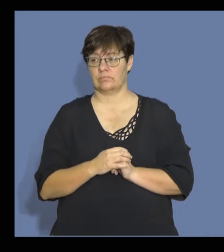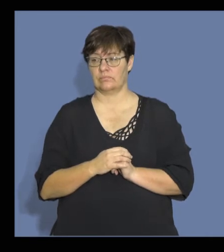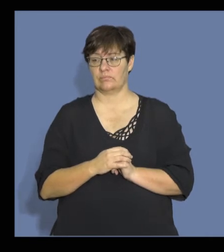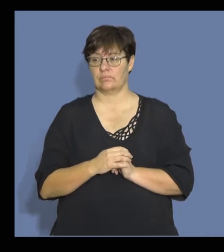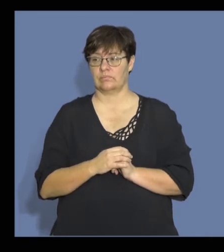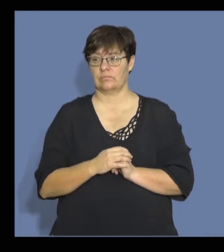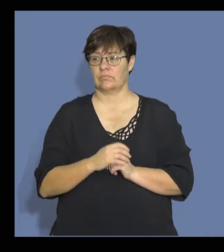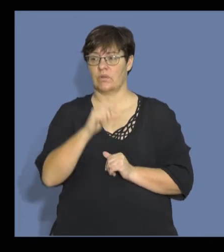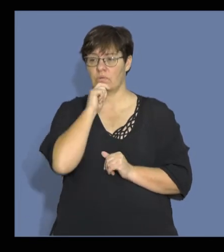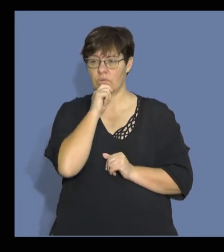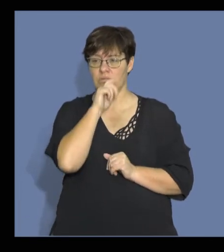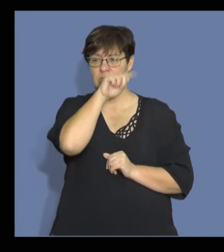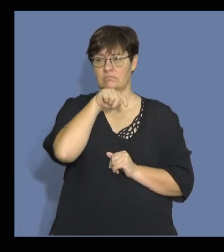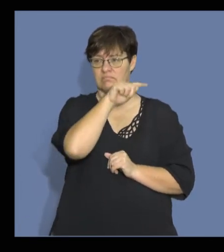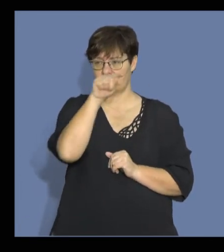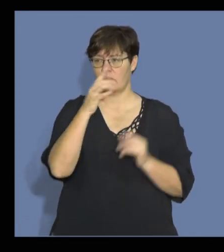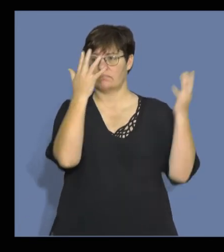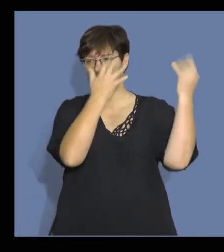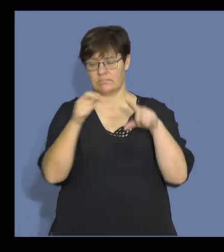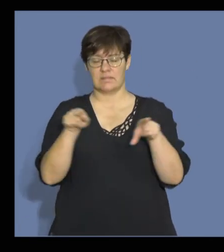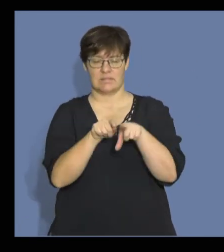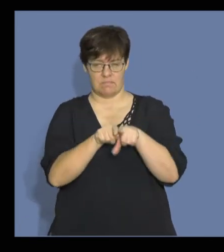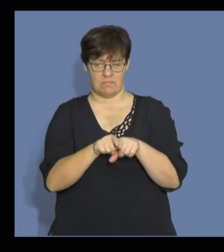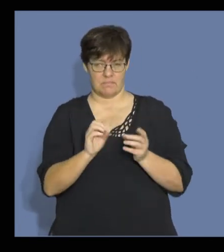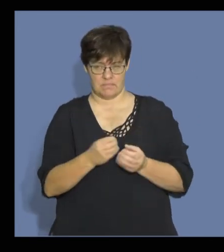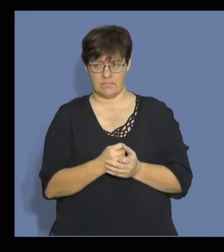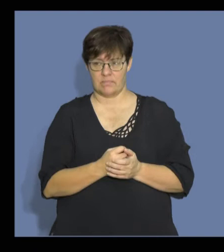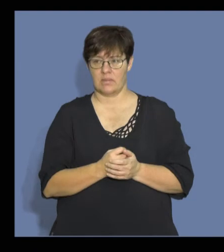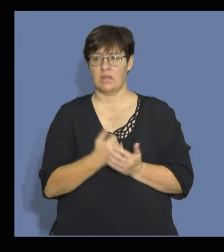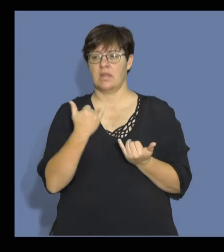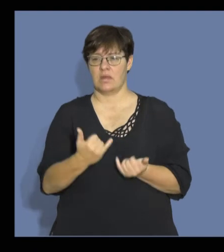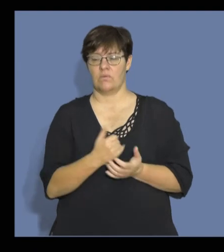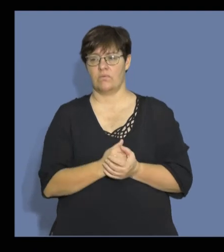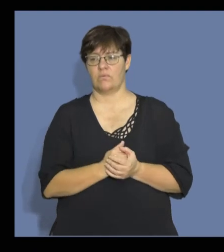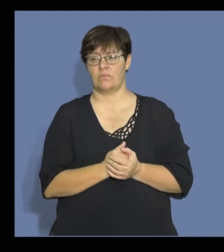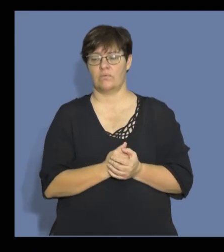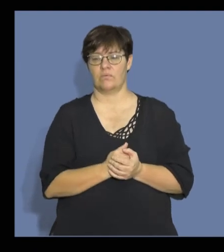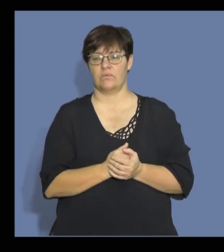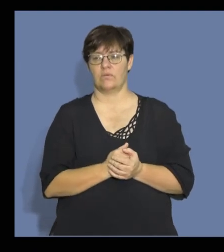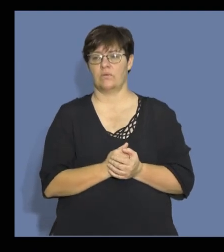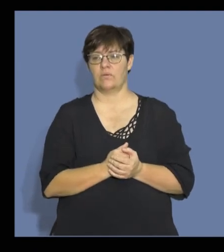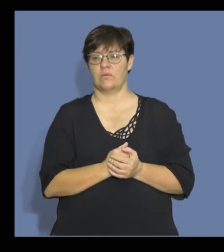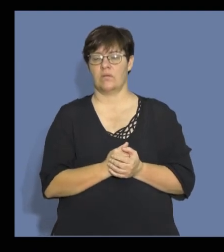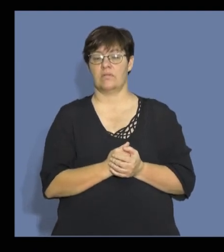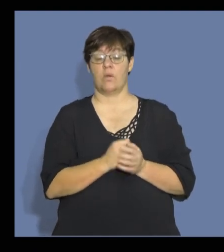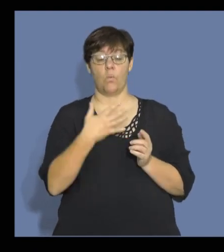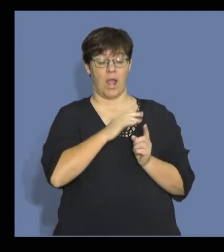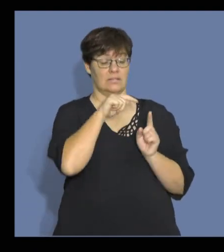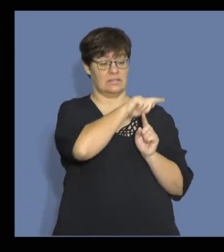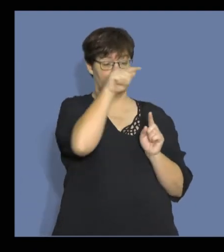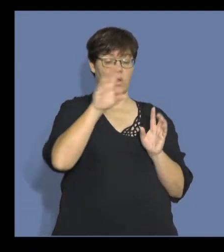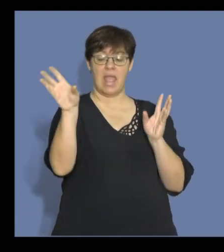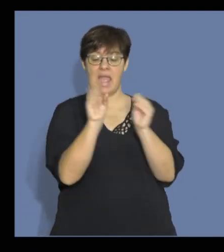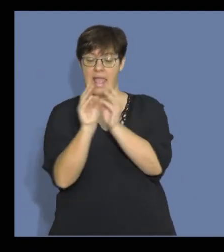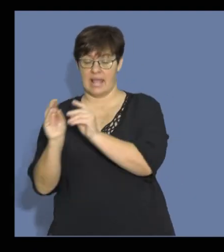All right, using the distance formula, I can work out that distance 5 root 2. And then I can go, and they've asked for the perimeter, and so I'm just going